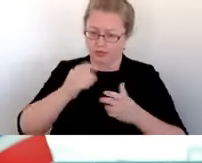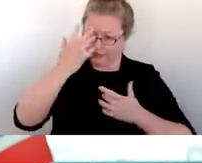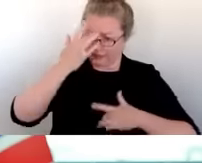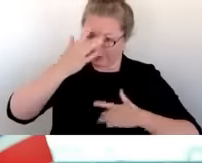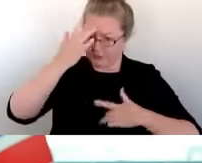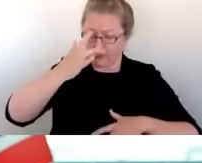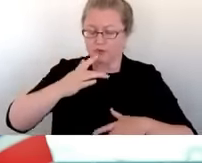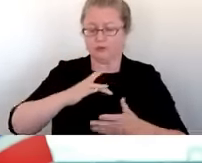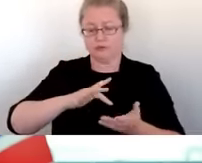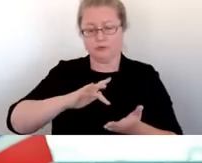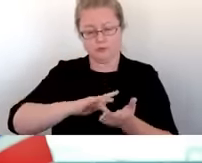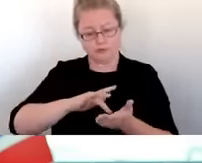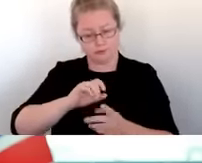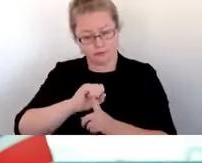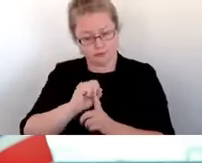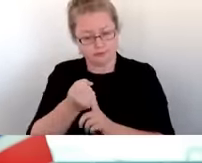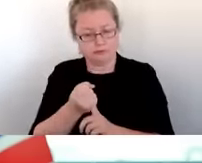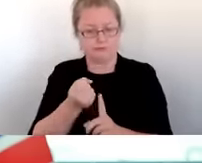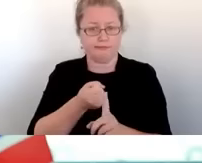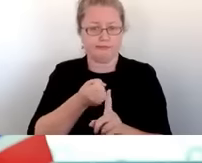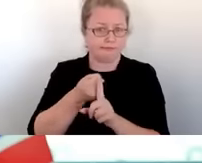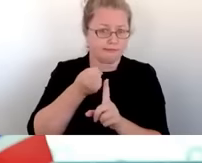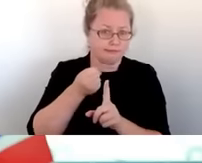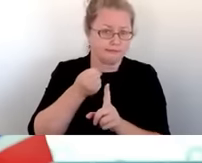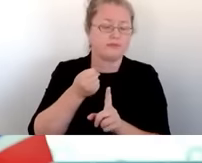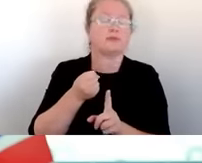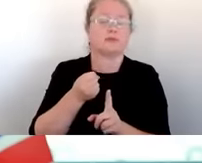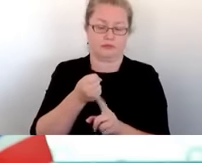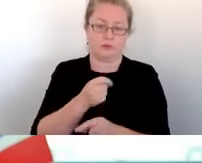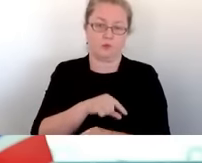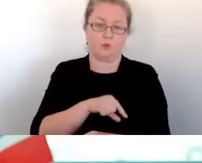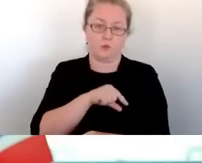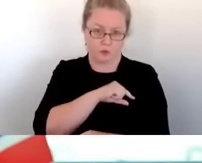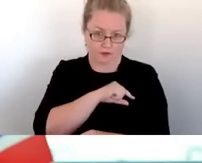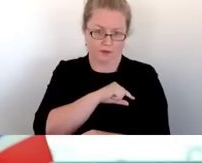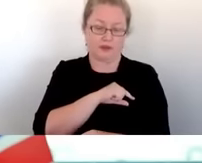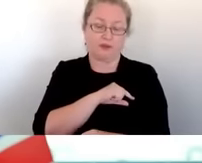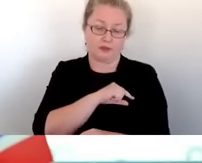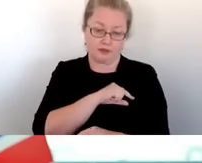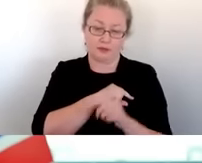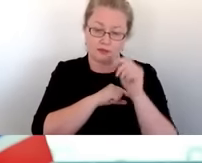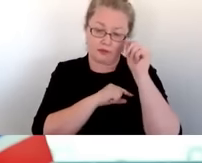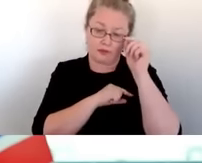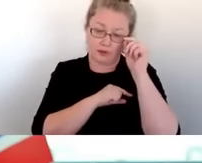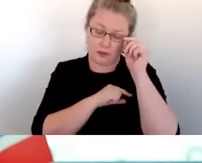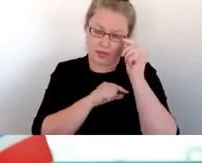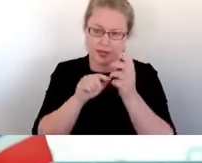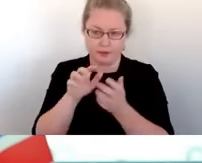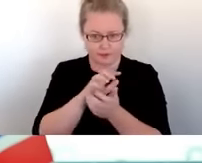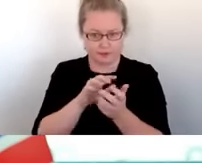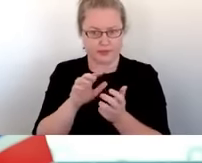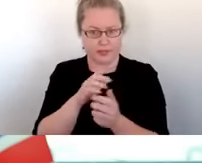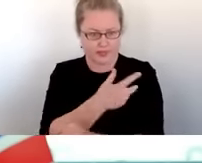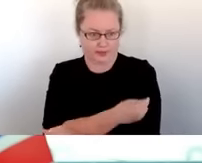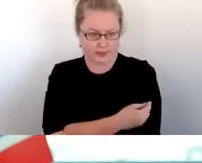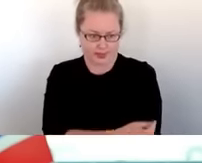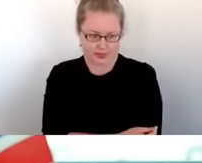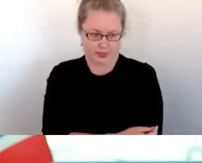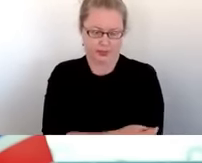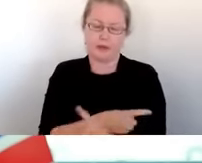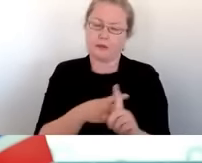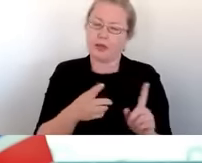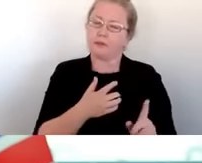medical conditions that compromise them, that they will be eligible to receive this bivalent vaccine. But for the